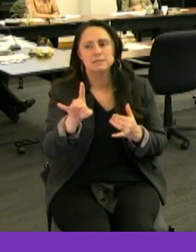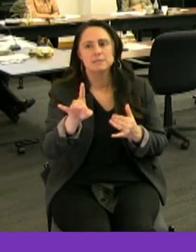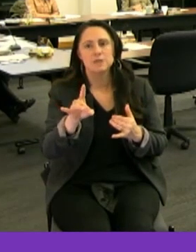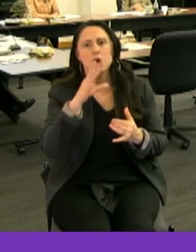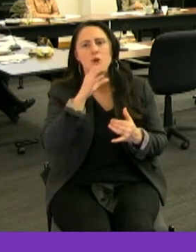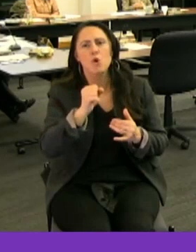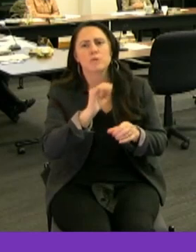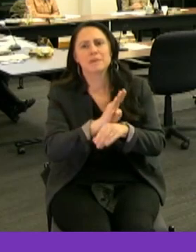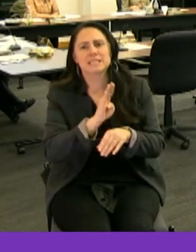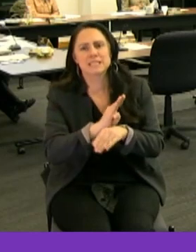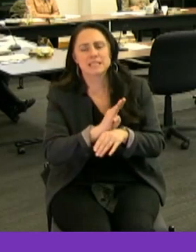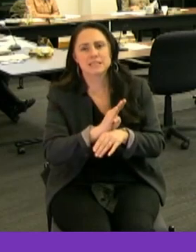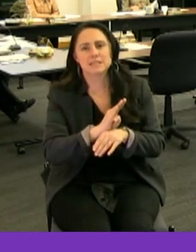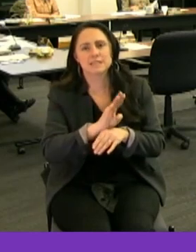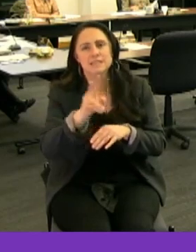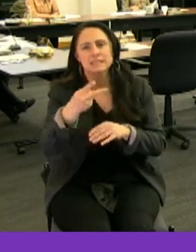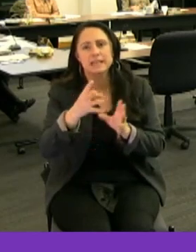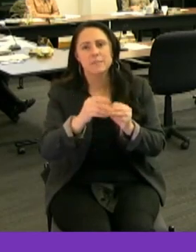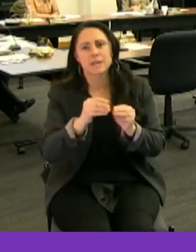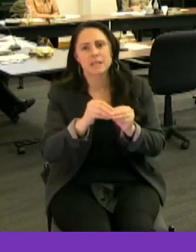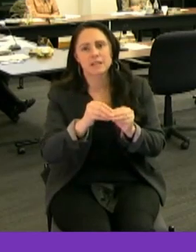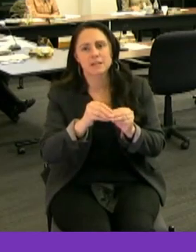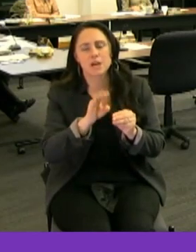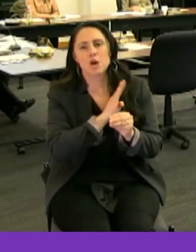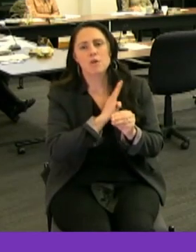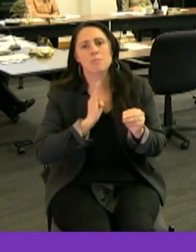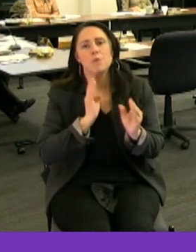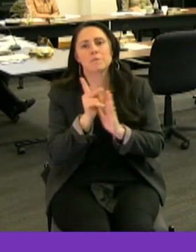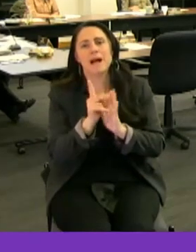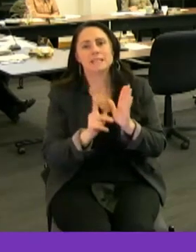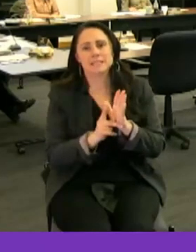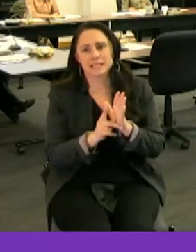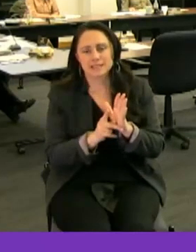old business, second reading, board policy.